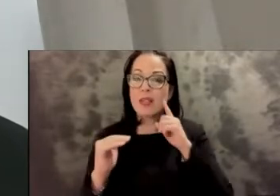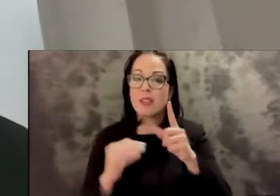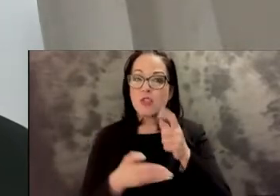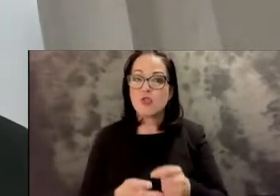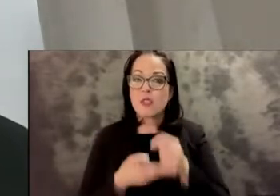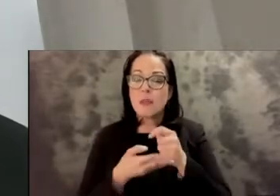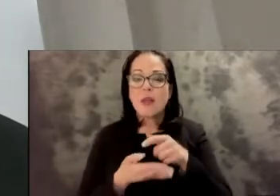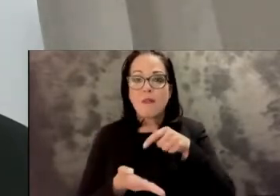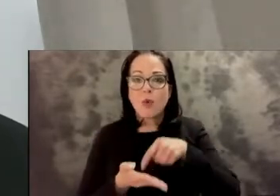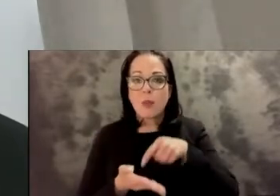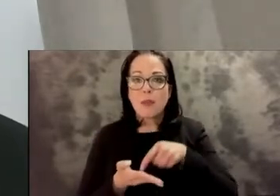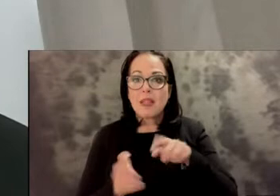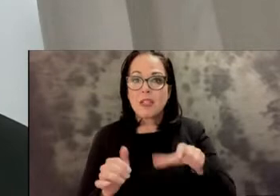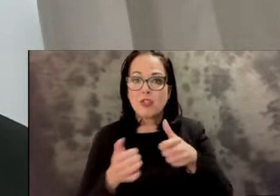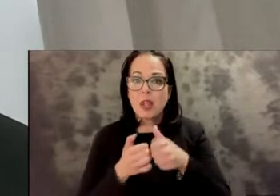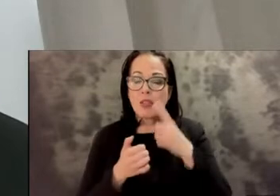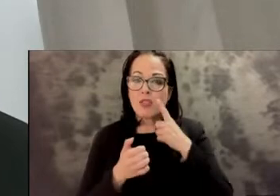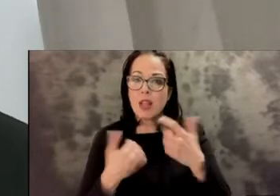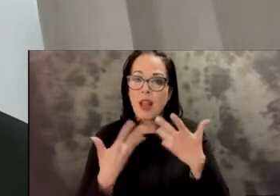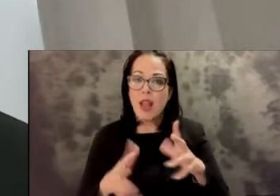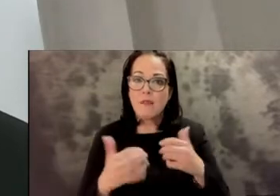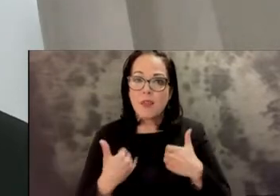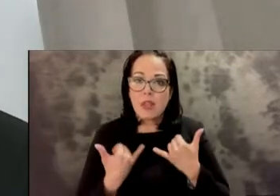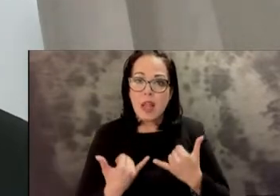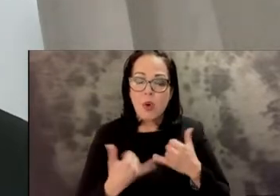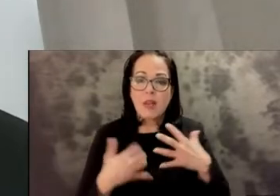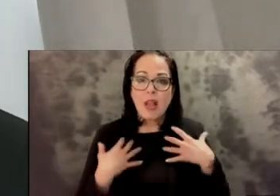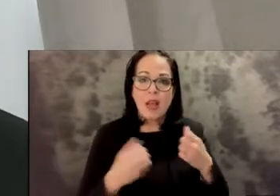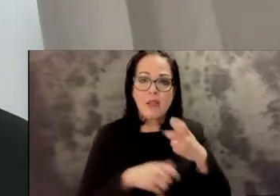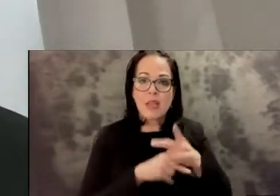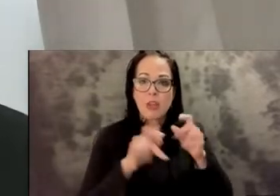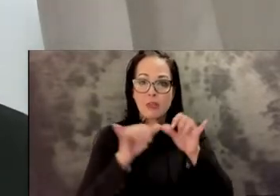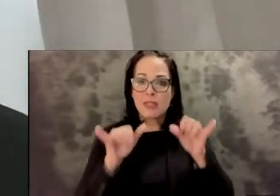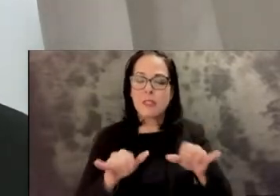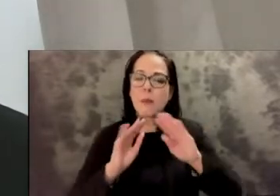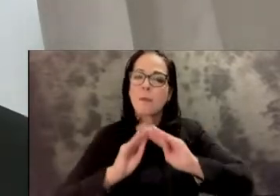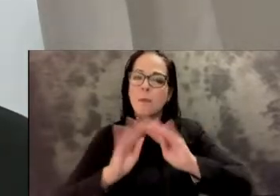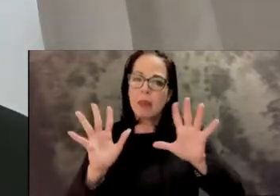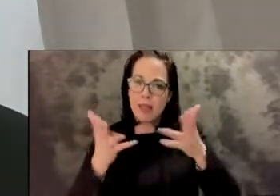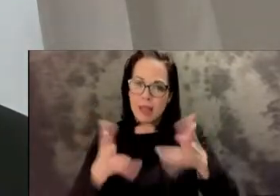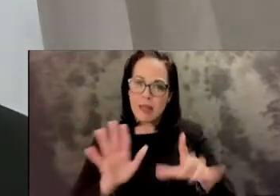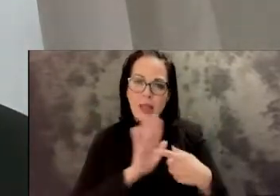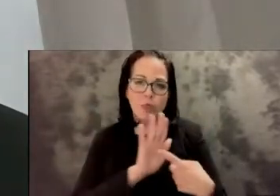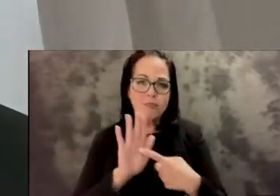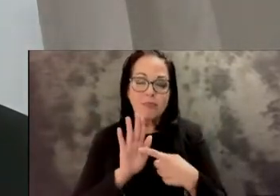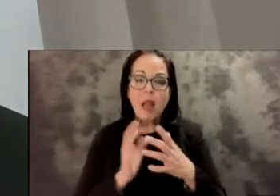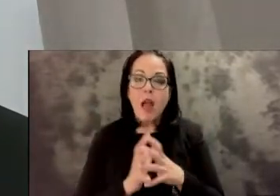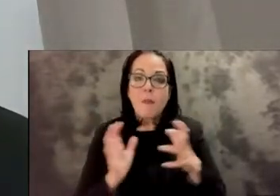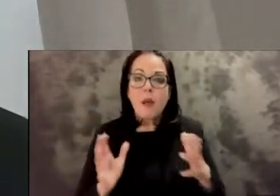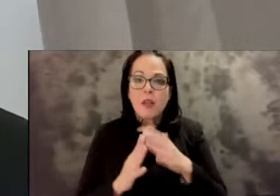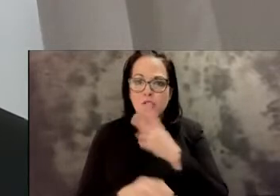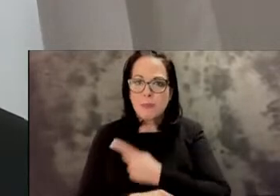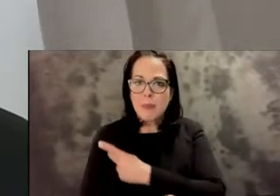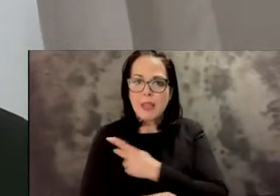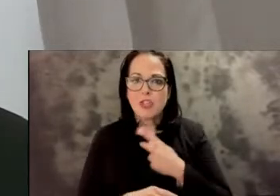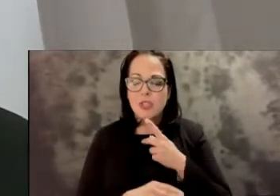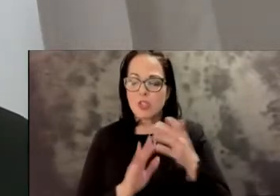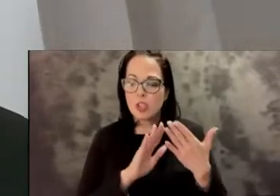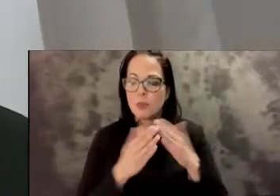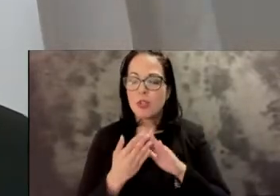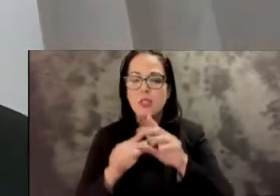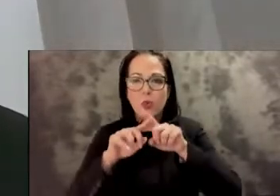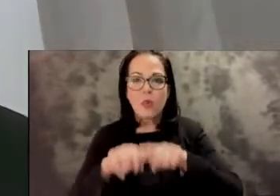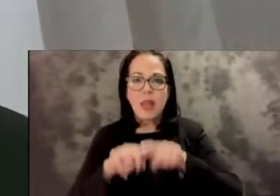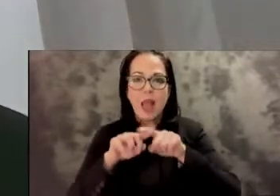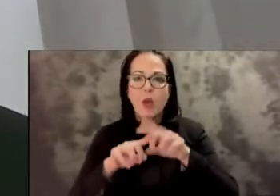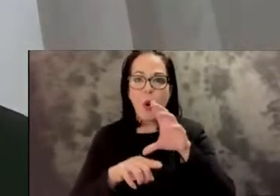that exist within our healthcare system and made it clear how much patient communities rely on copay